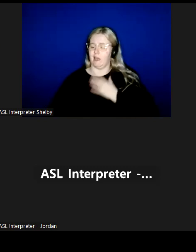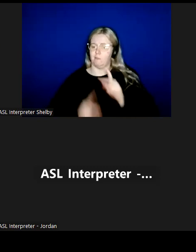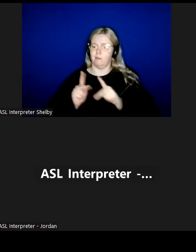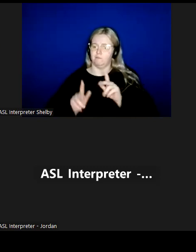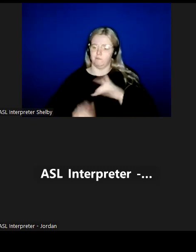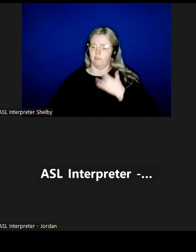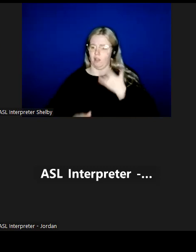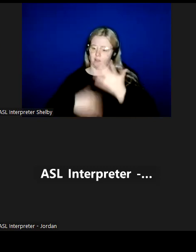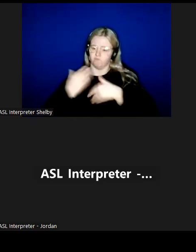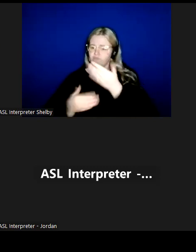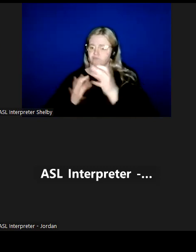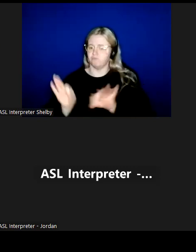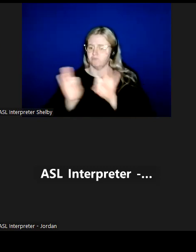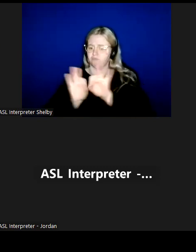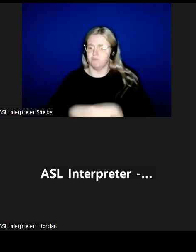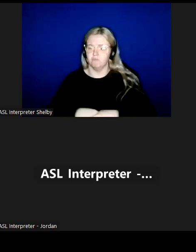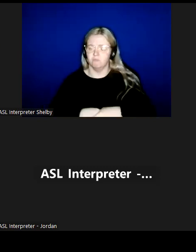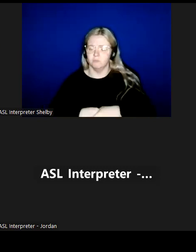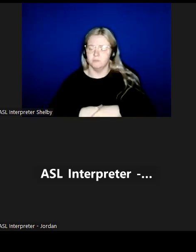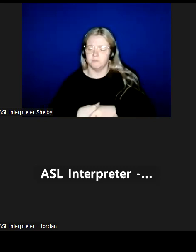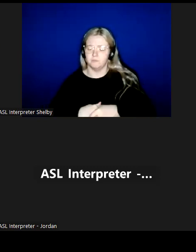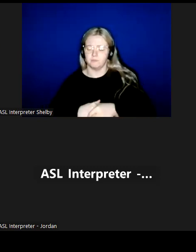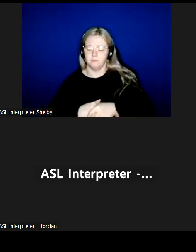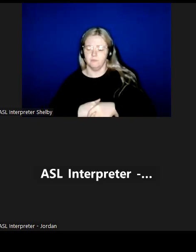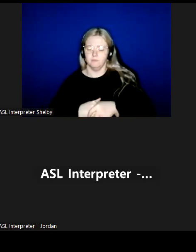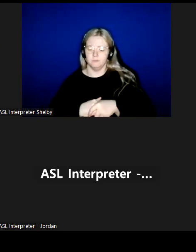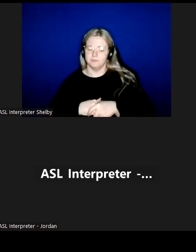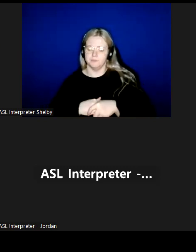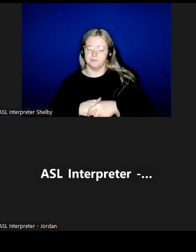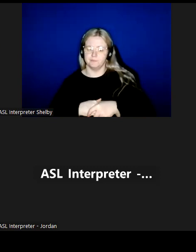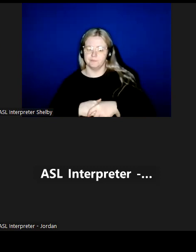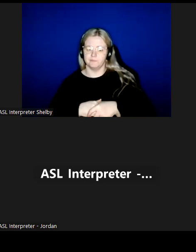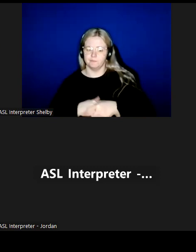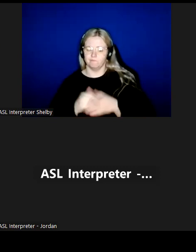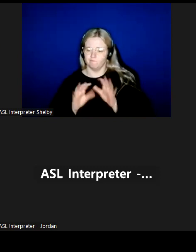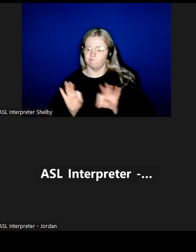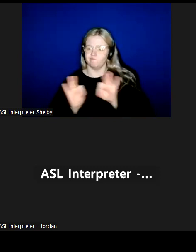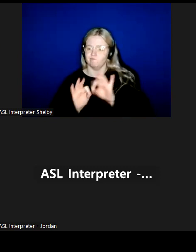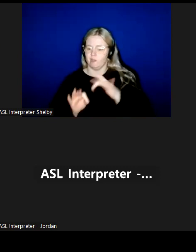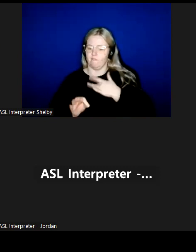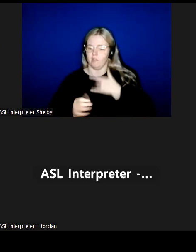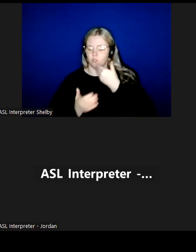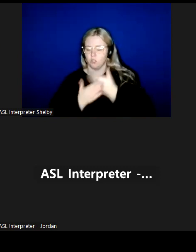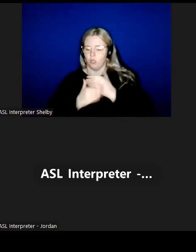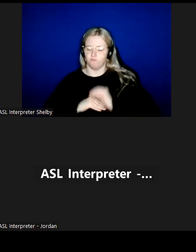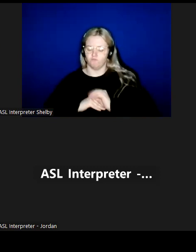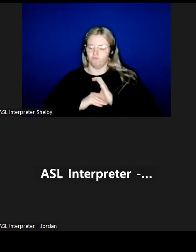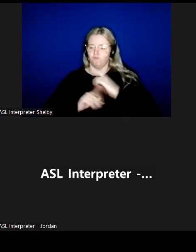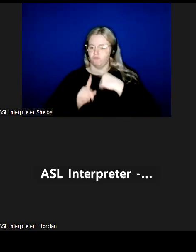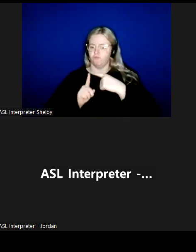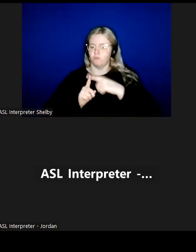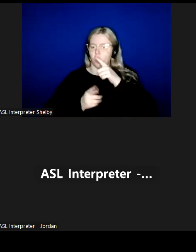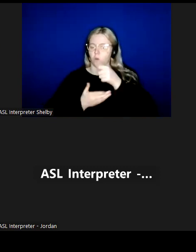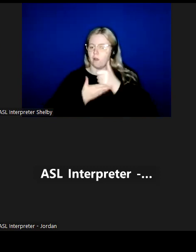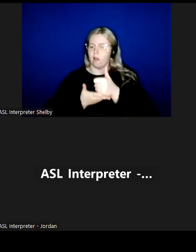It's important to have those positive experiences to get you through the difficult emotions of grief.